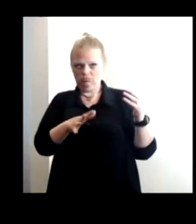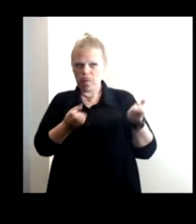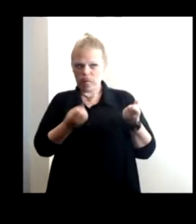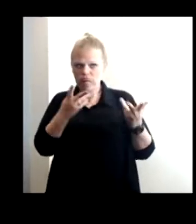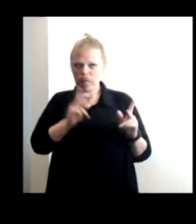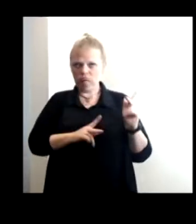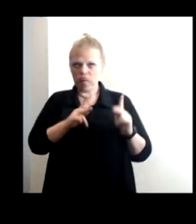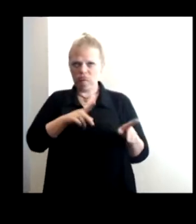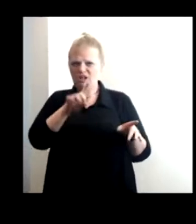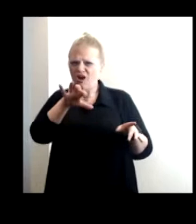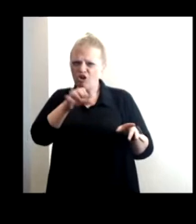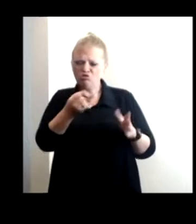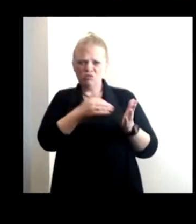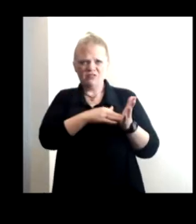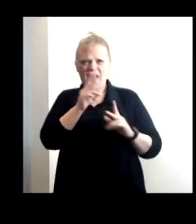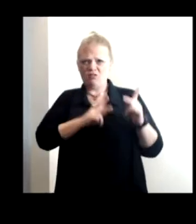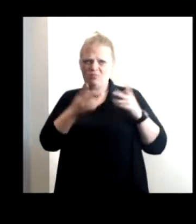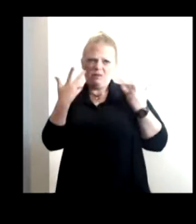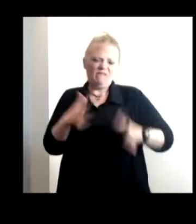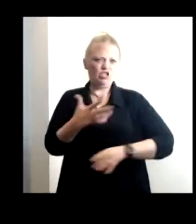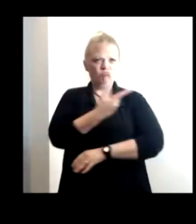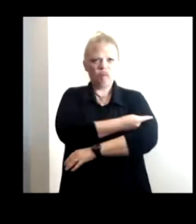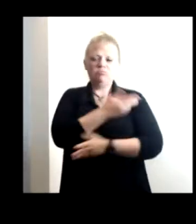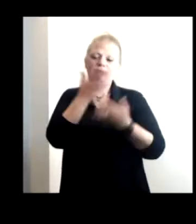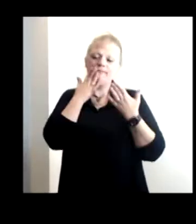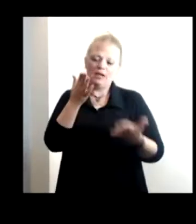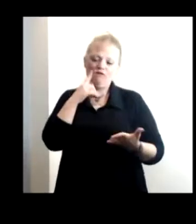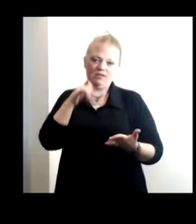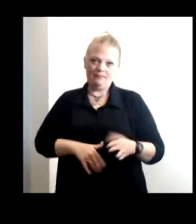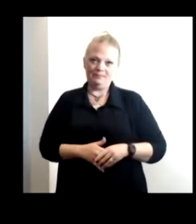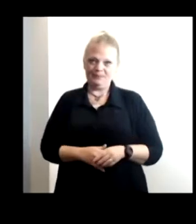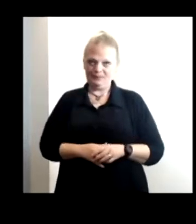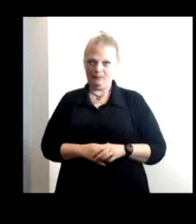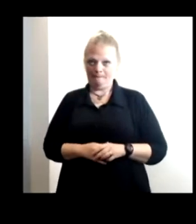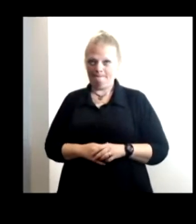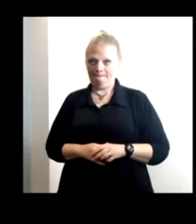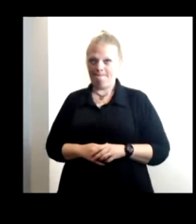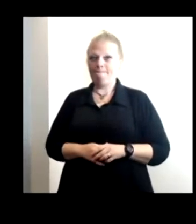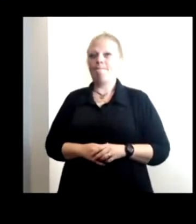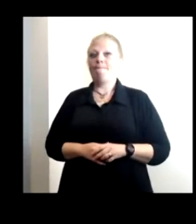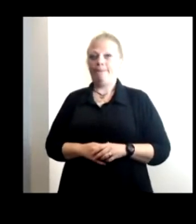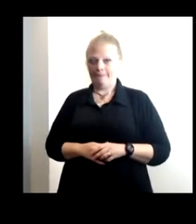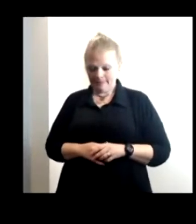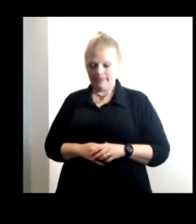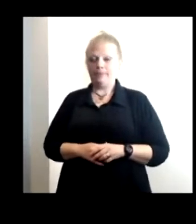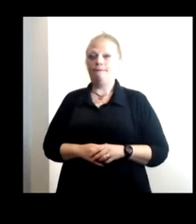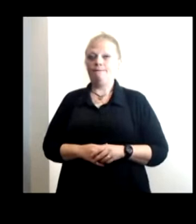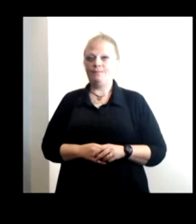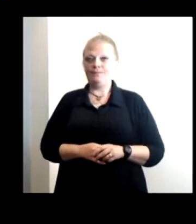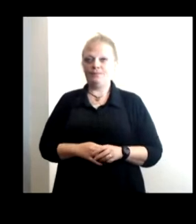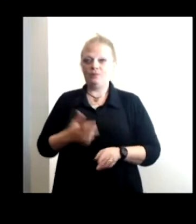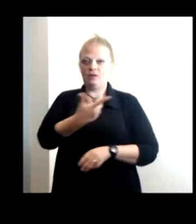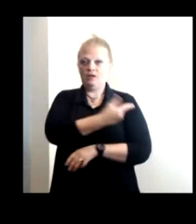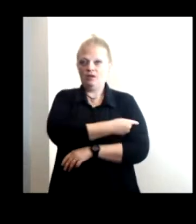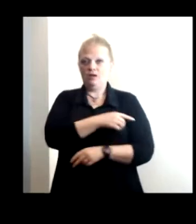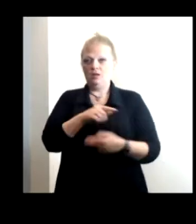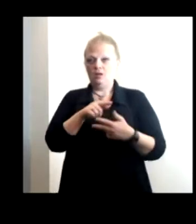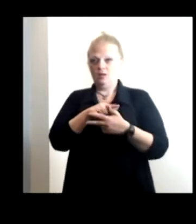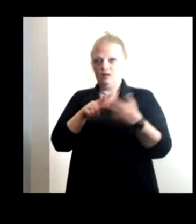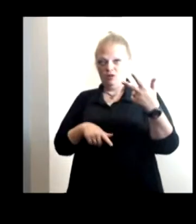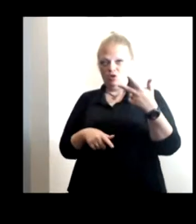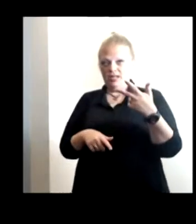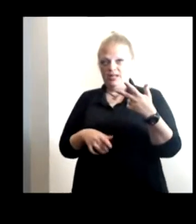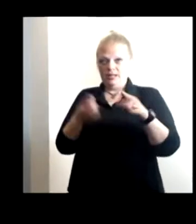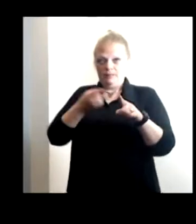of people, hundreds of thousands have gotten vaccinated, and I thank you for it. Now, vaccines, there are three